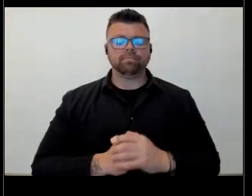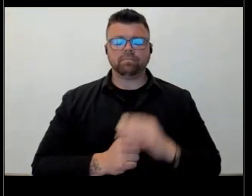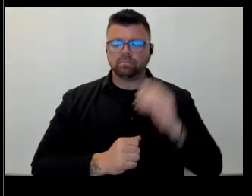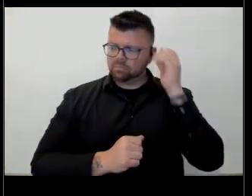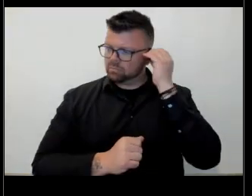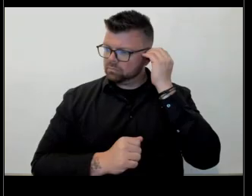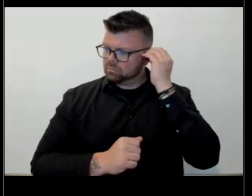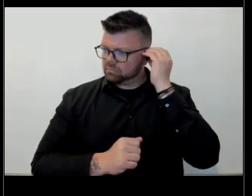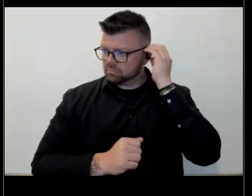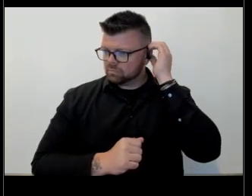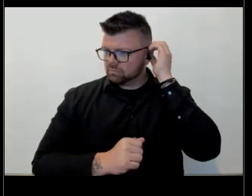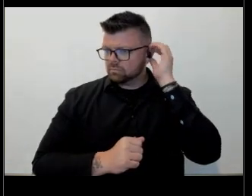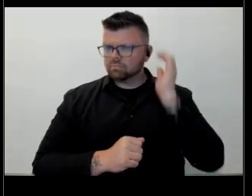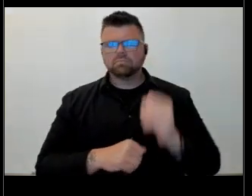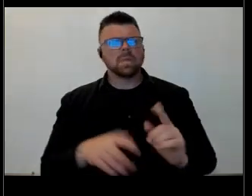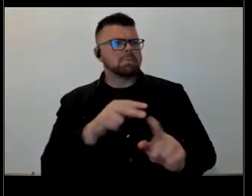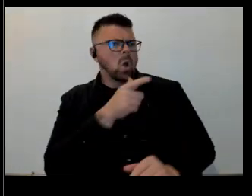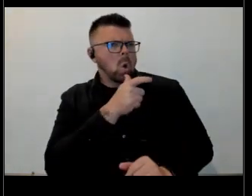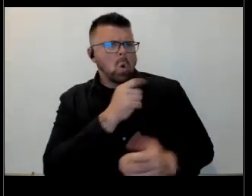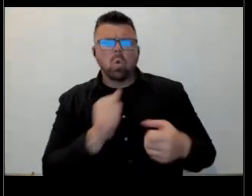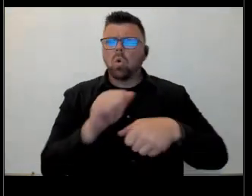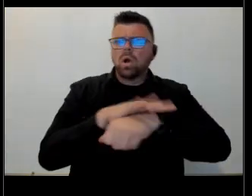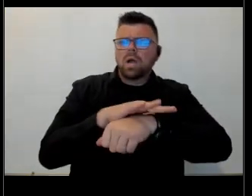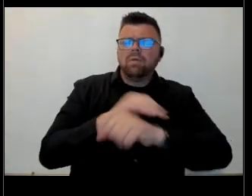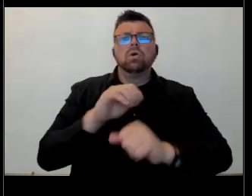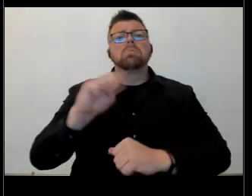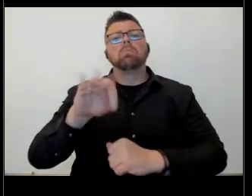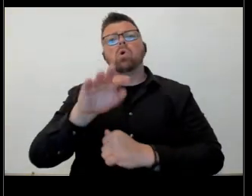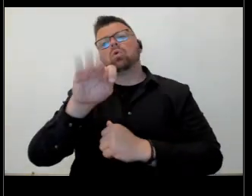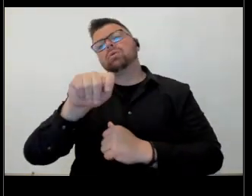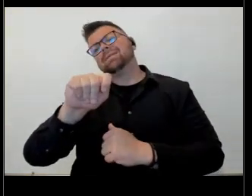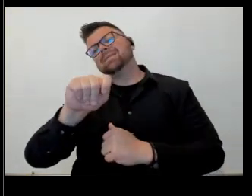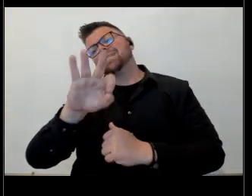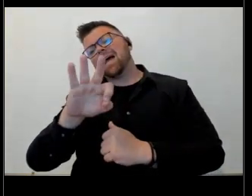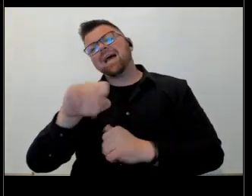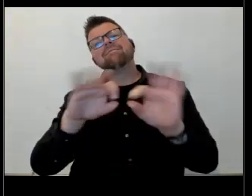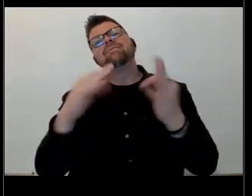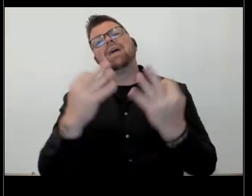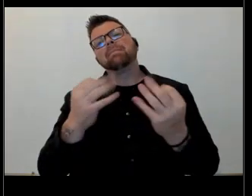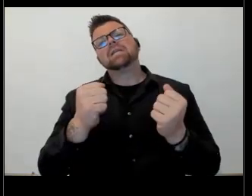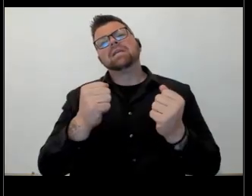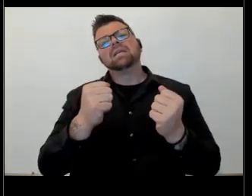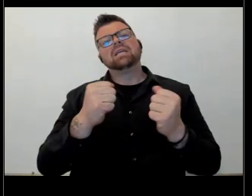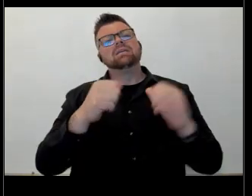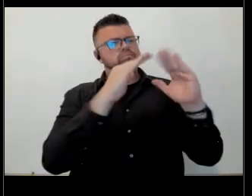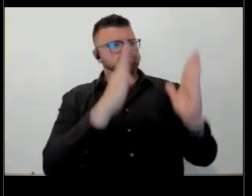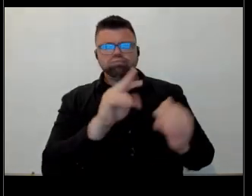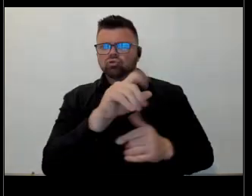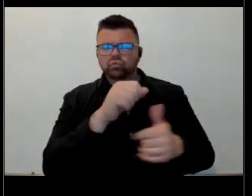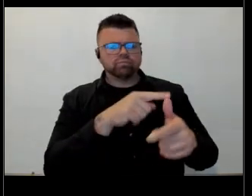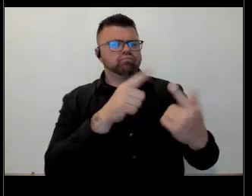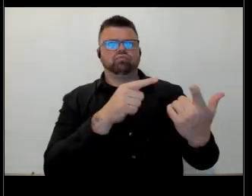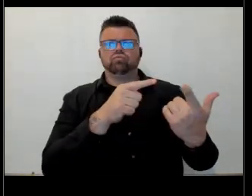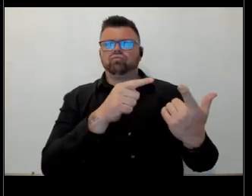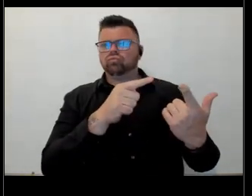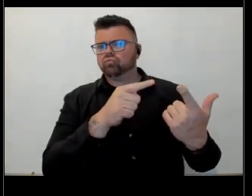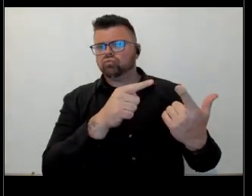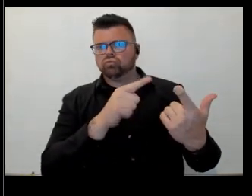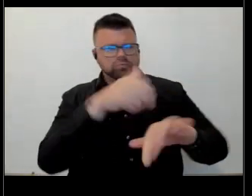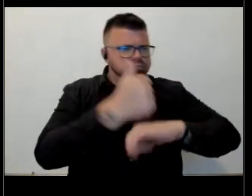They apply to covered multifamily dwellings designed and constructed for first